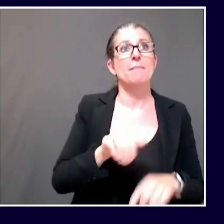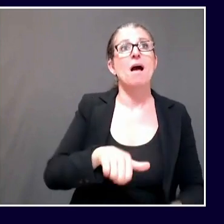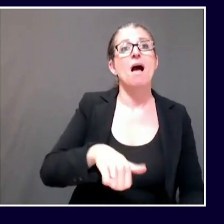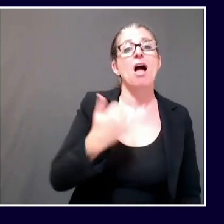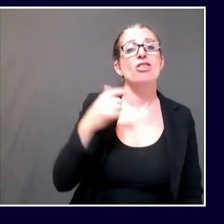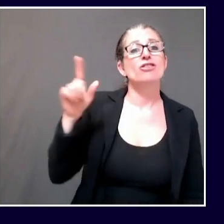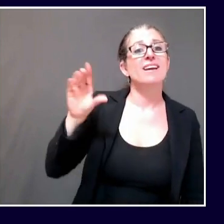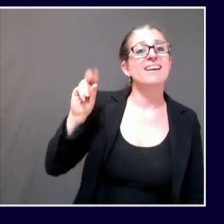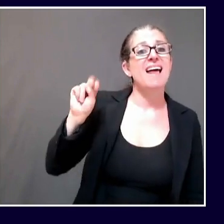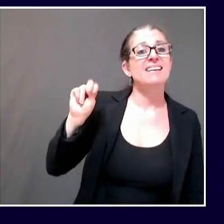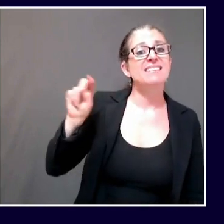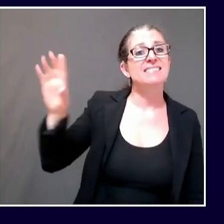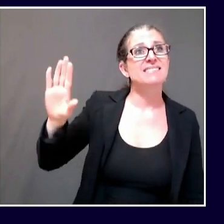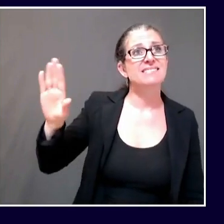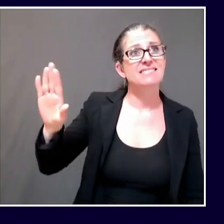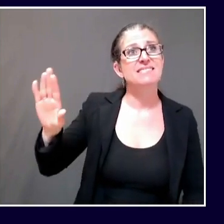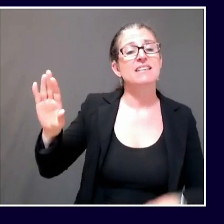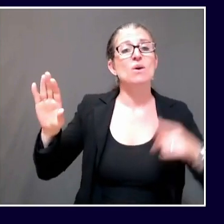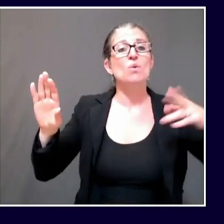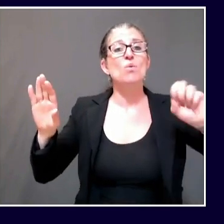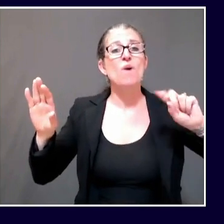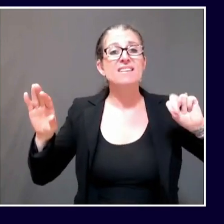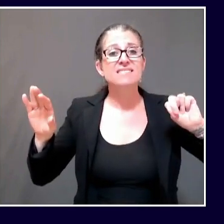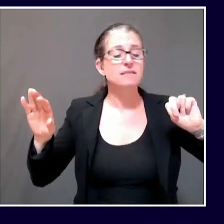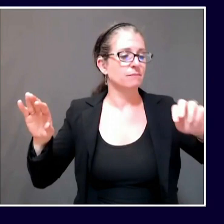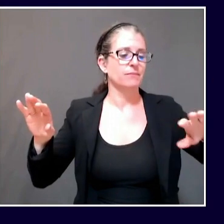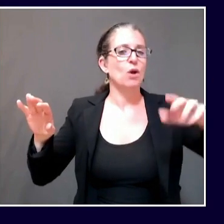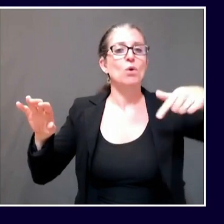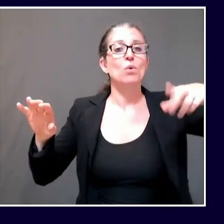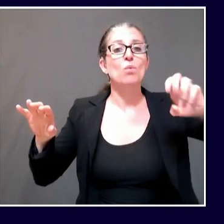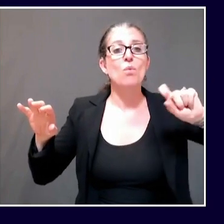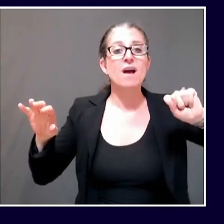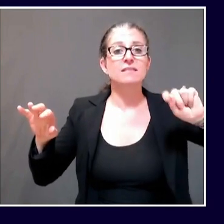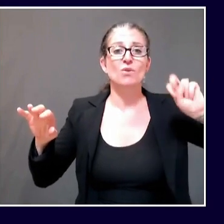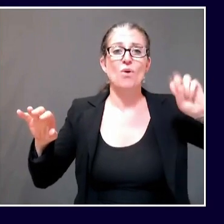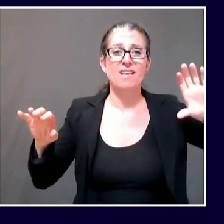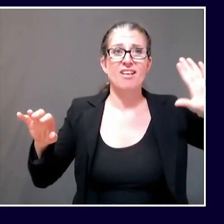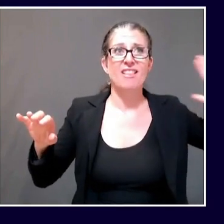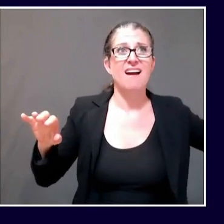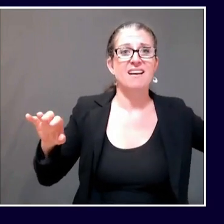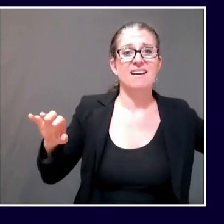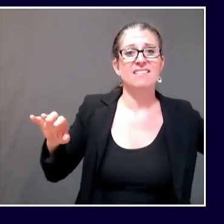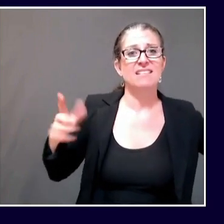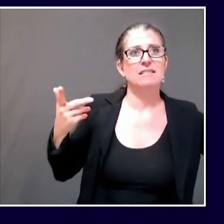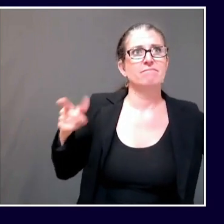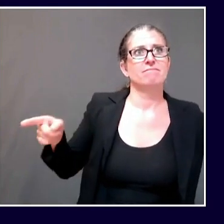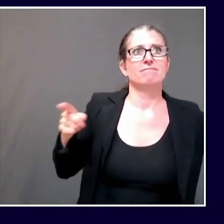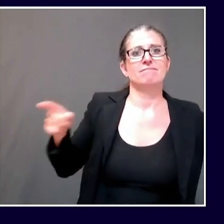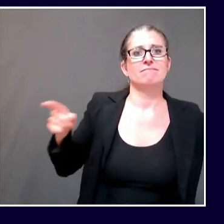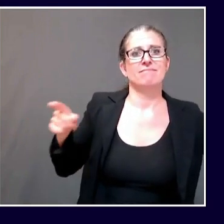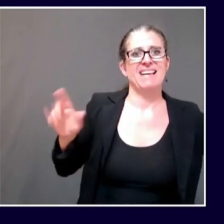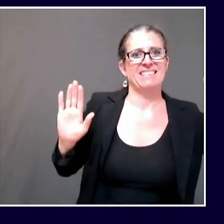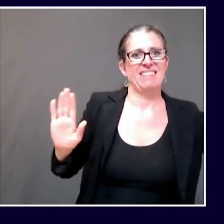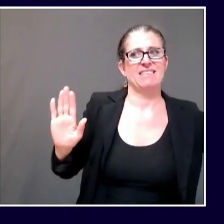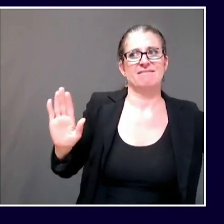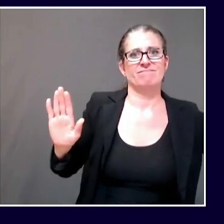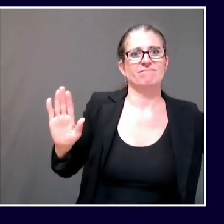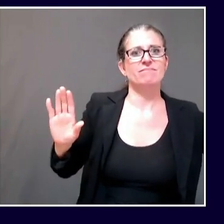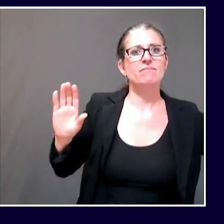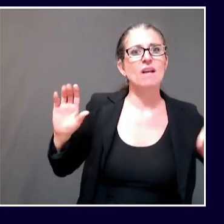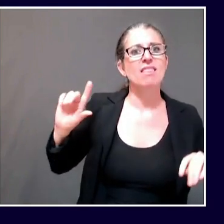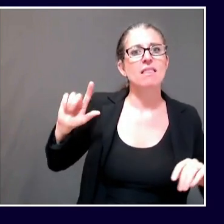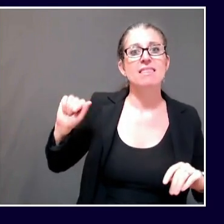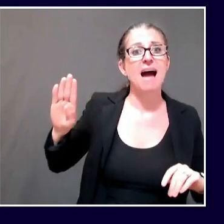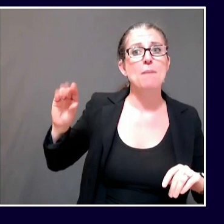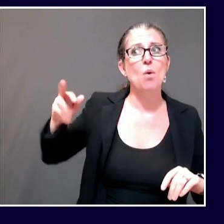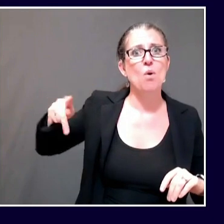North Carolina. What we can control is what the turnaround time is at the Maine CDC lab. And even within that turnaround time,